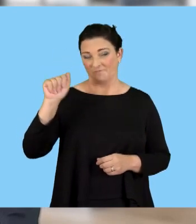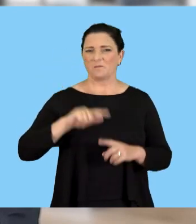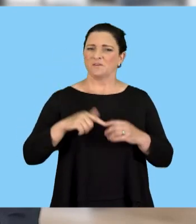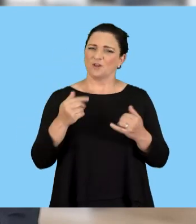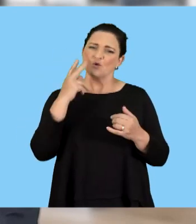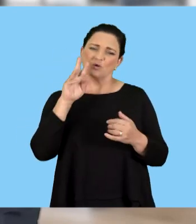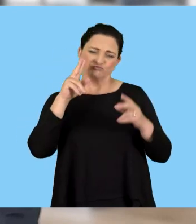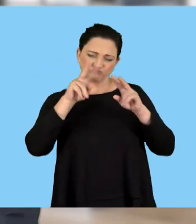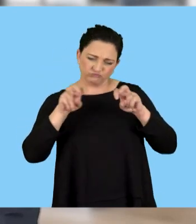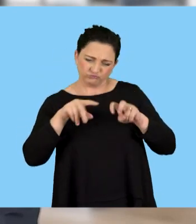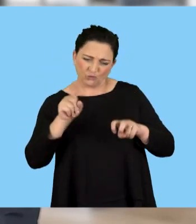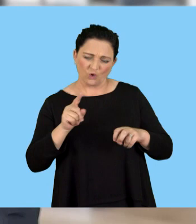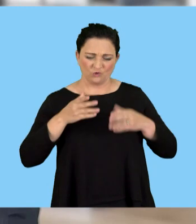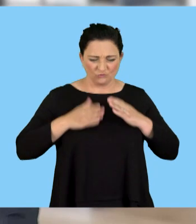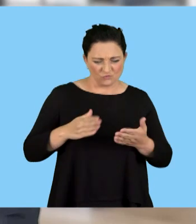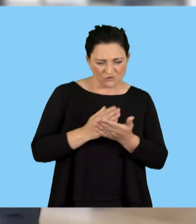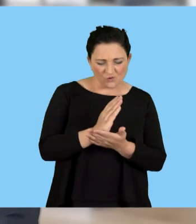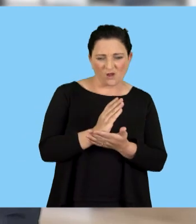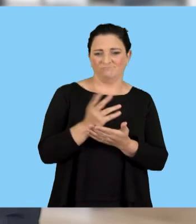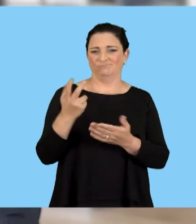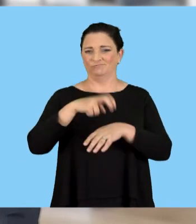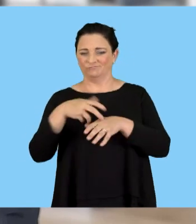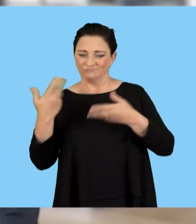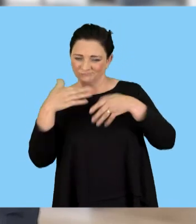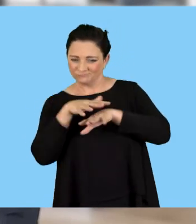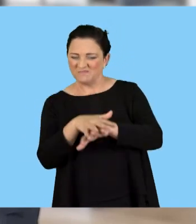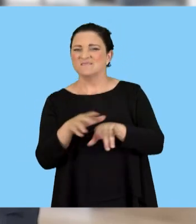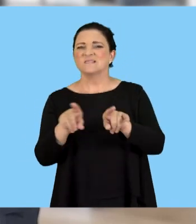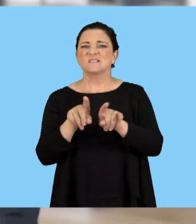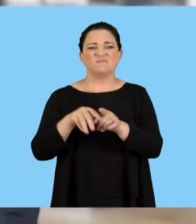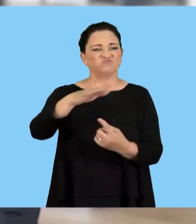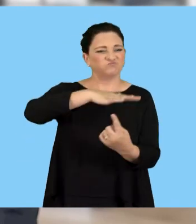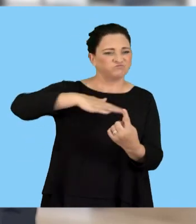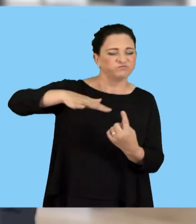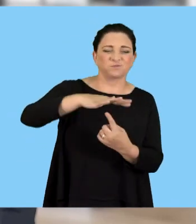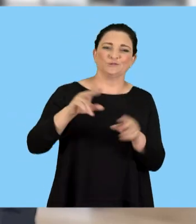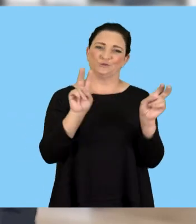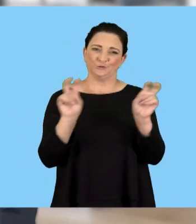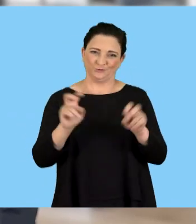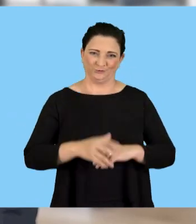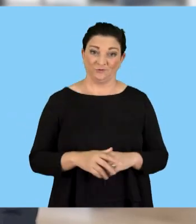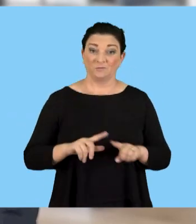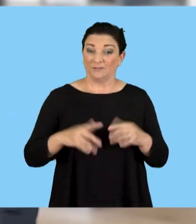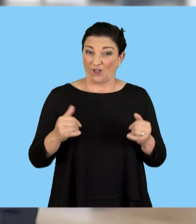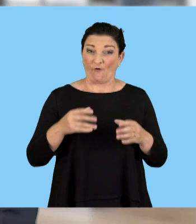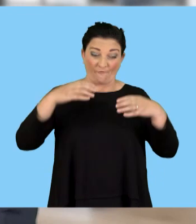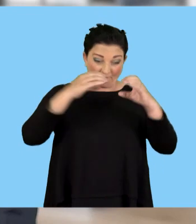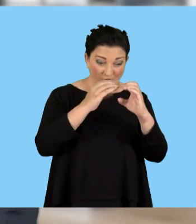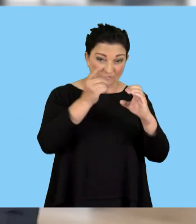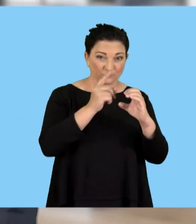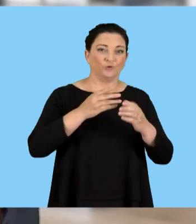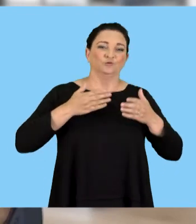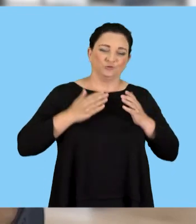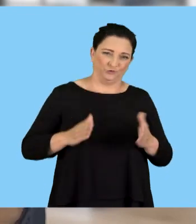into your human rights, inclusivity, and environmental issues. Our lesson will focus largely on